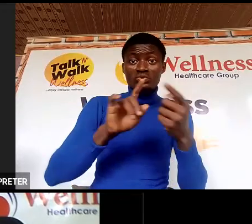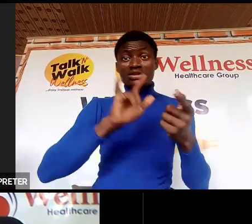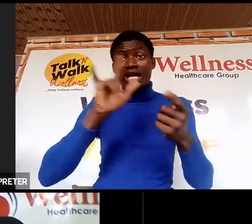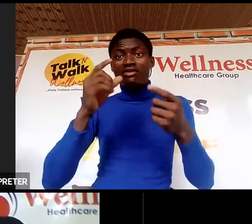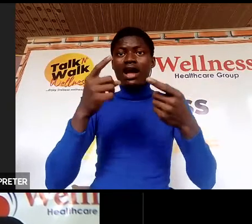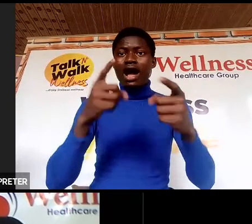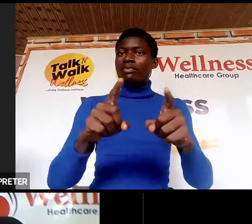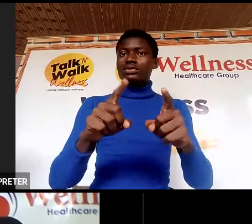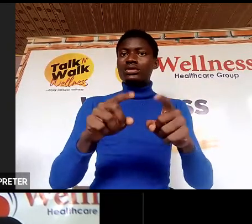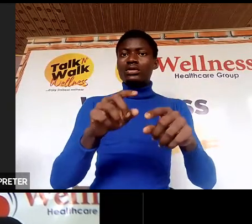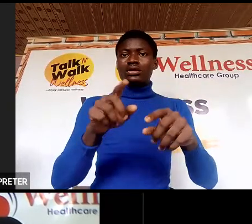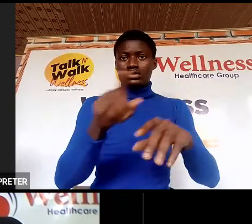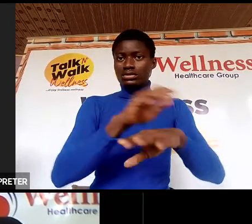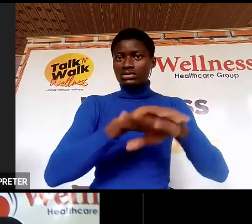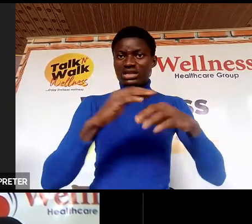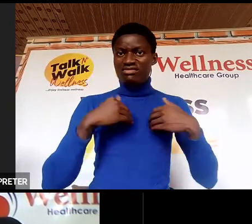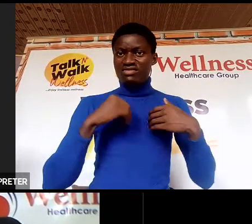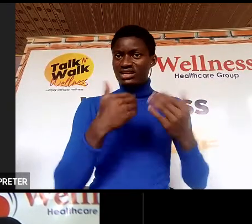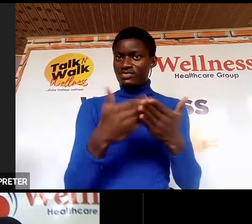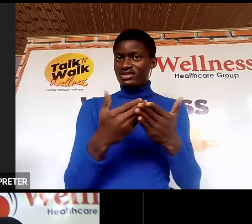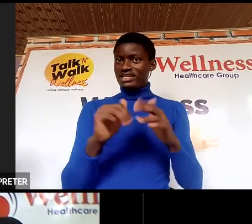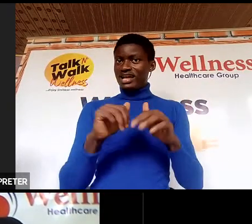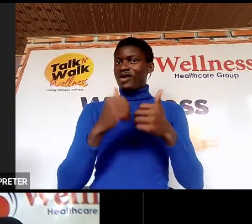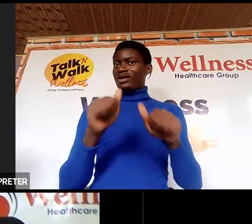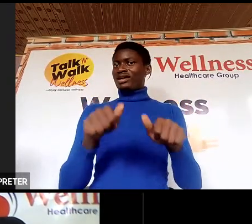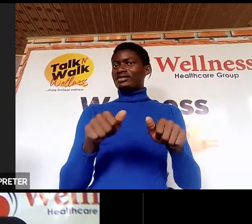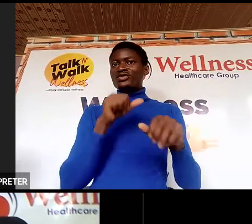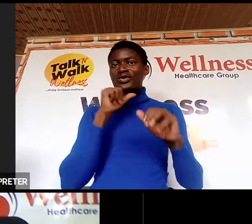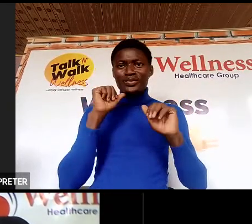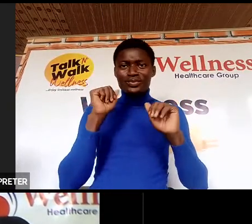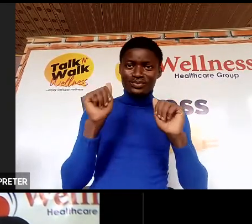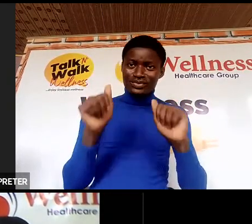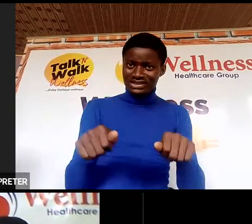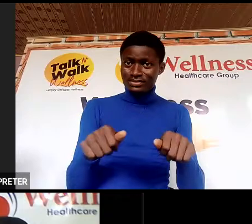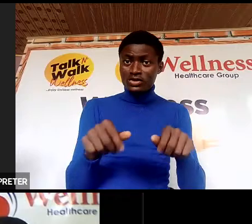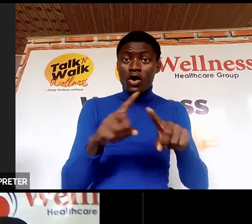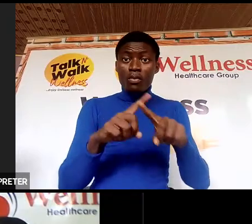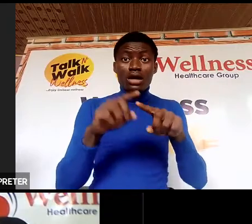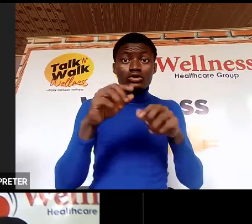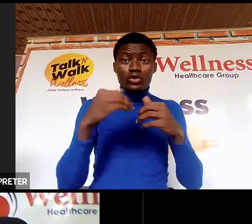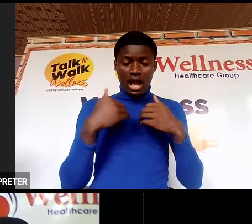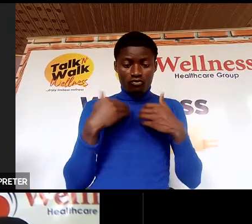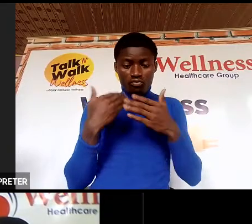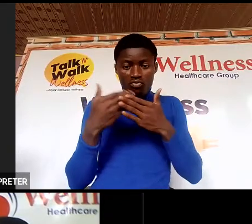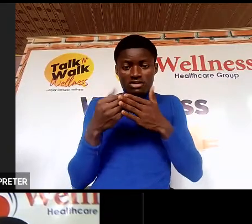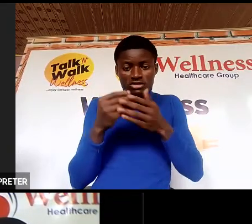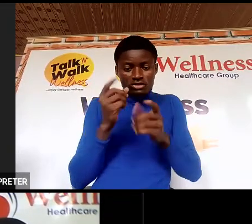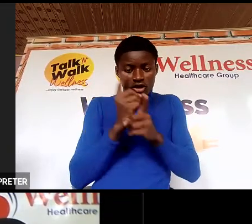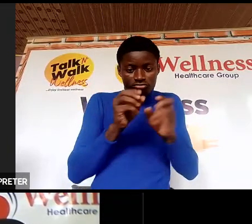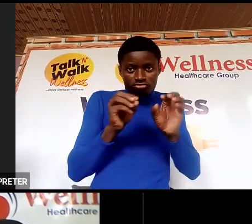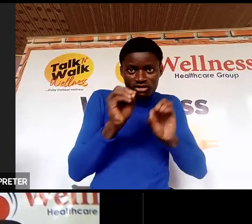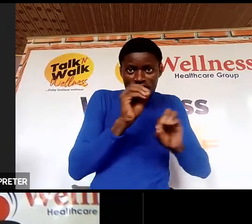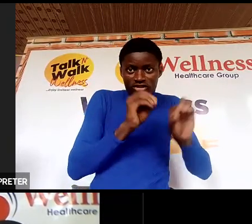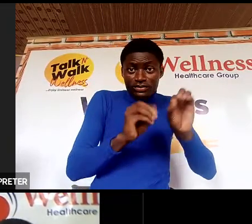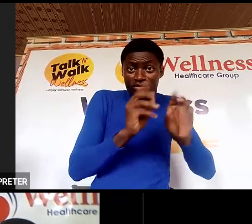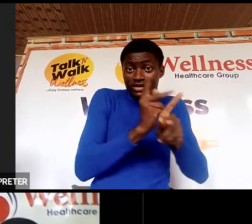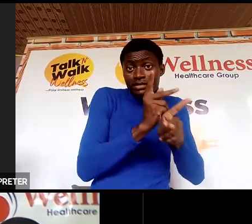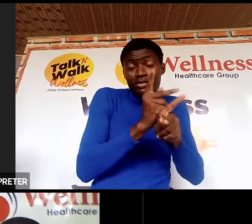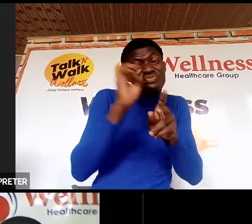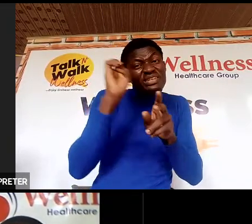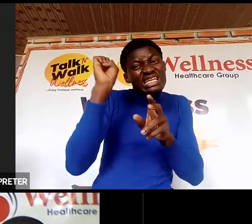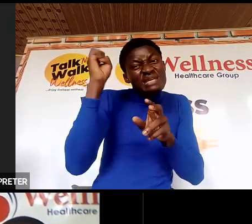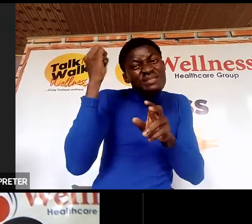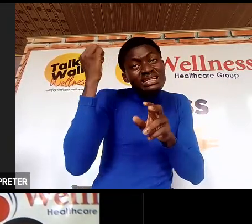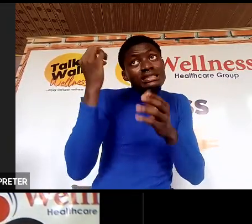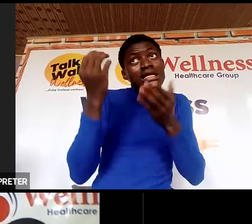that emergency fund is just any fund that you can put aside to stop you from having to run around. Some people